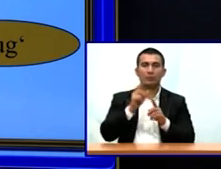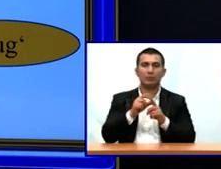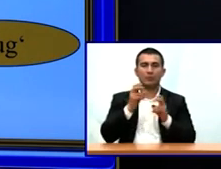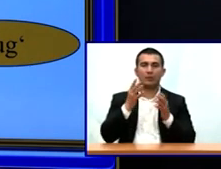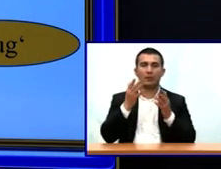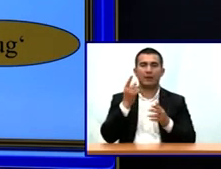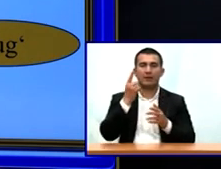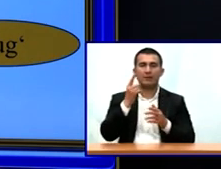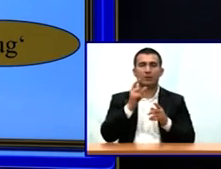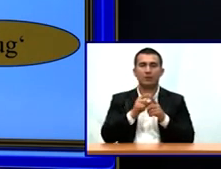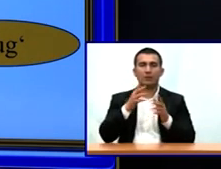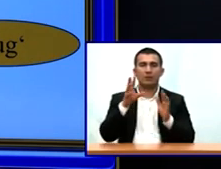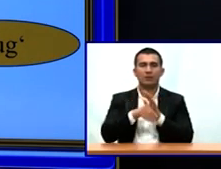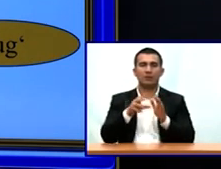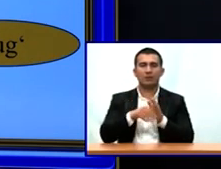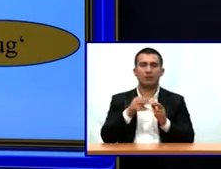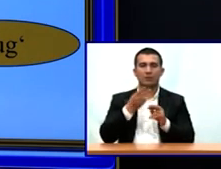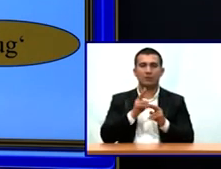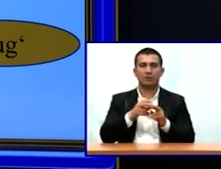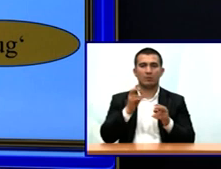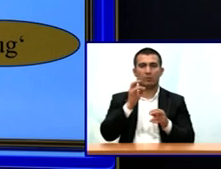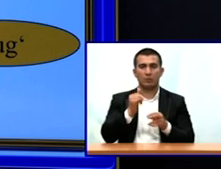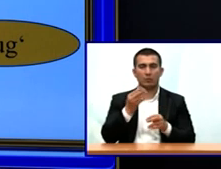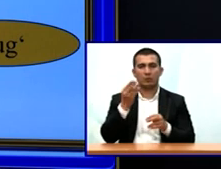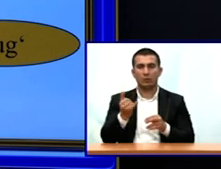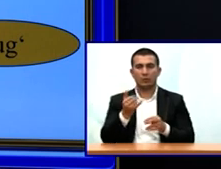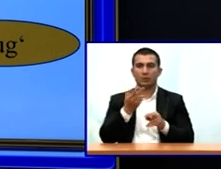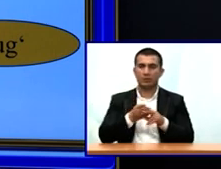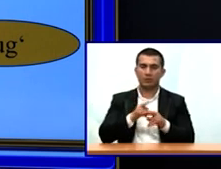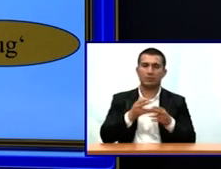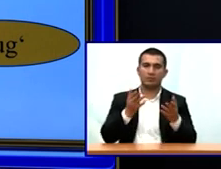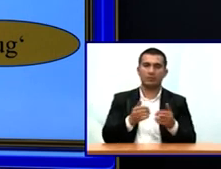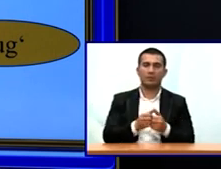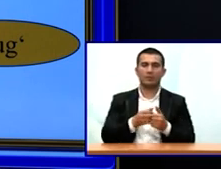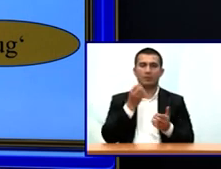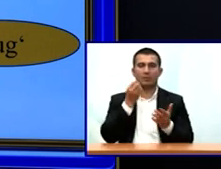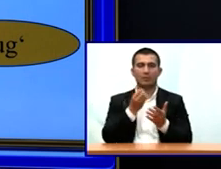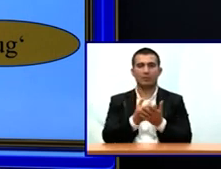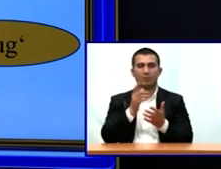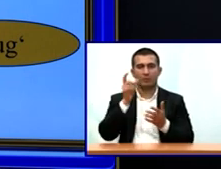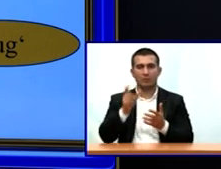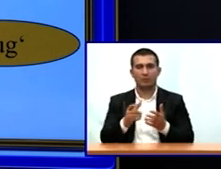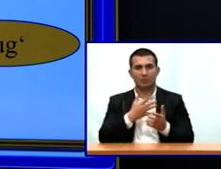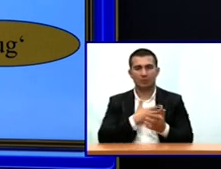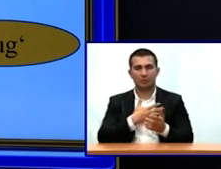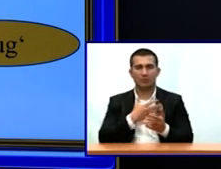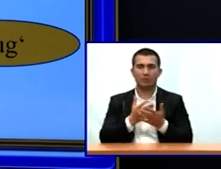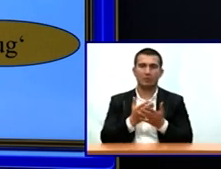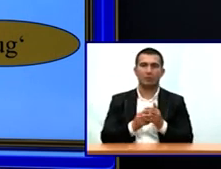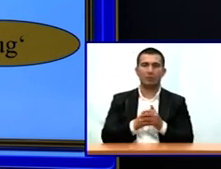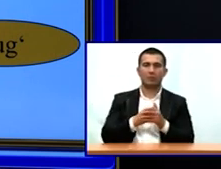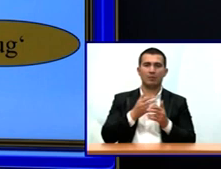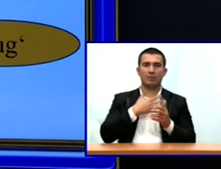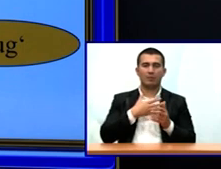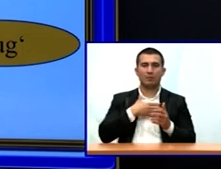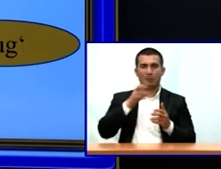so'zlar kiryapti? Bu, shu, mana shu, aziz, mo'tabar, qadrdon,